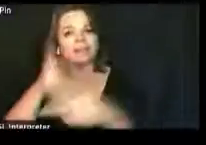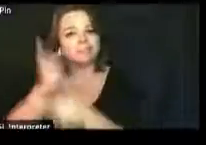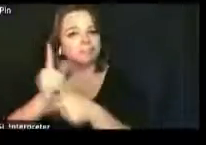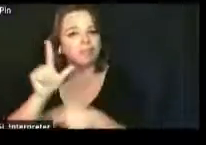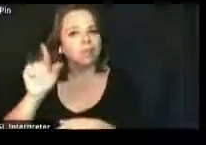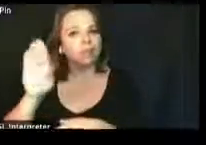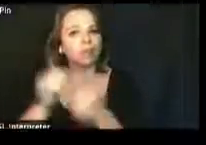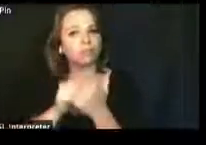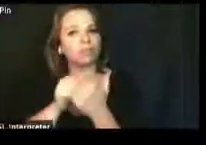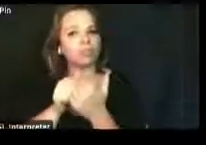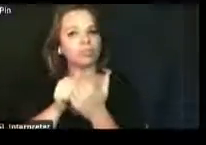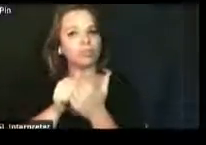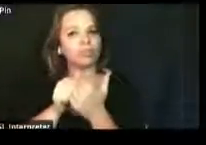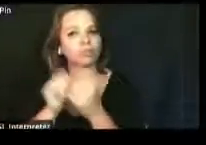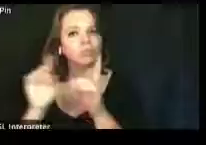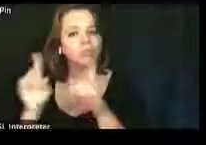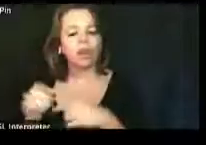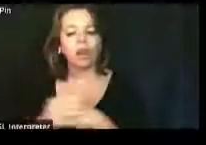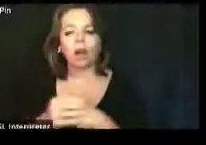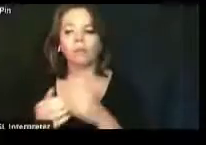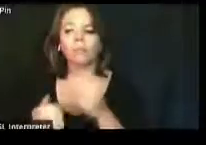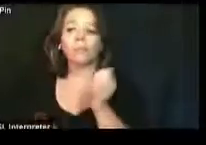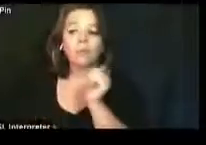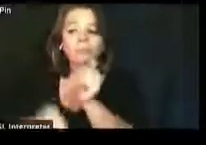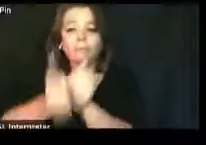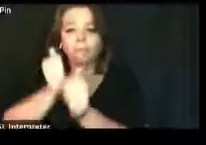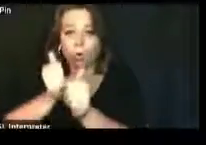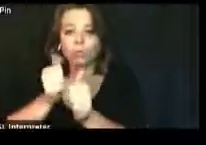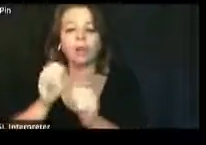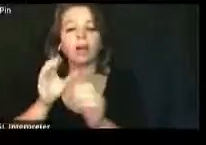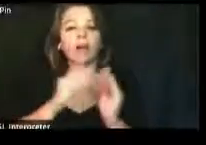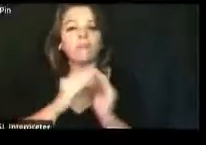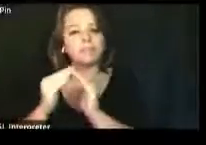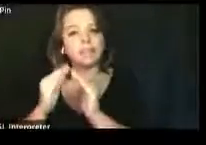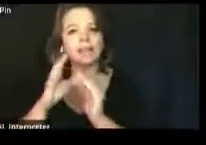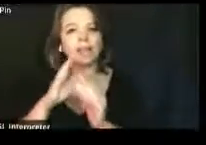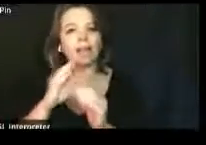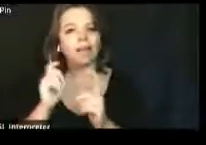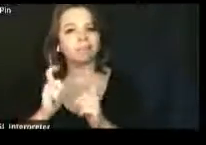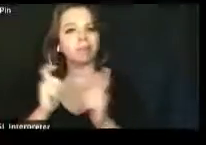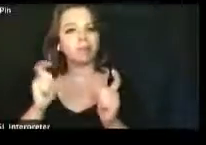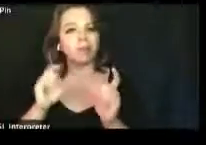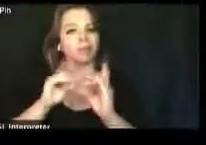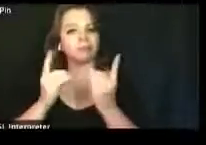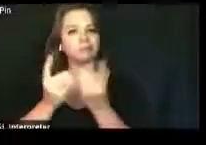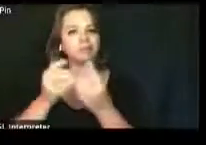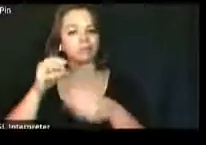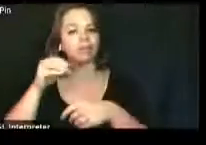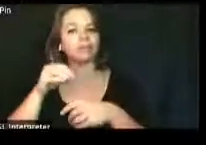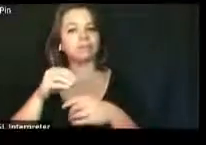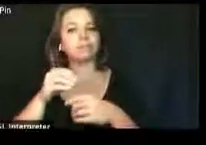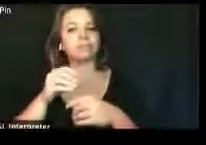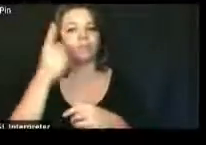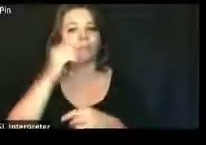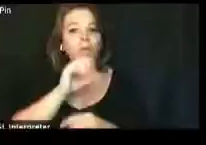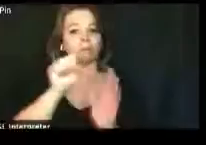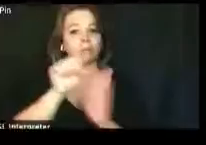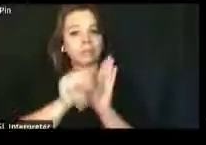together, with majority of the city and prominent districts at the state and congressional